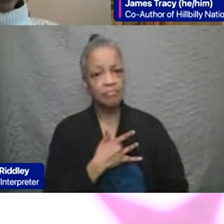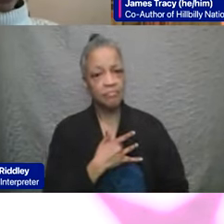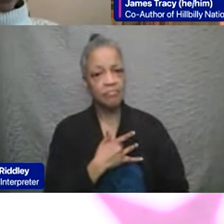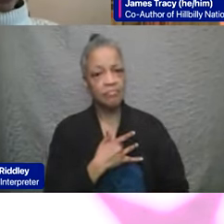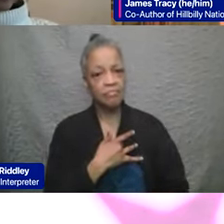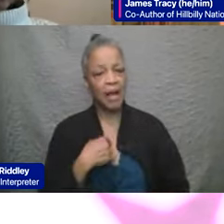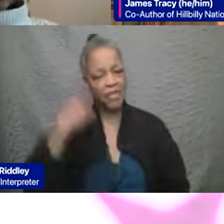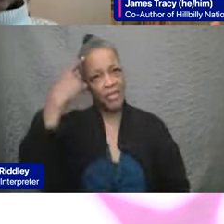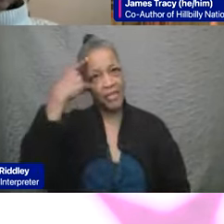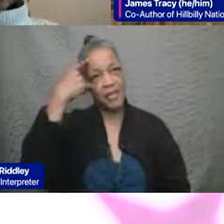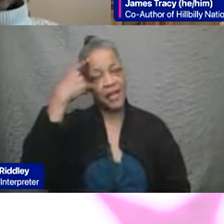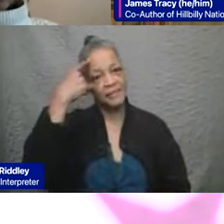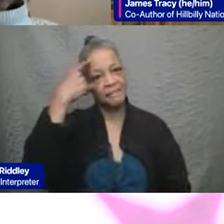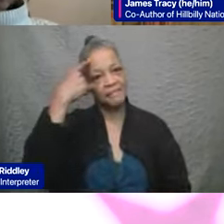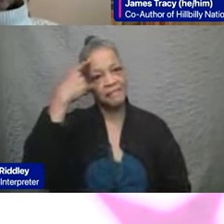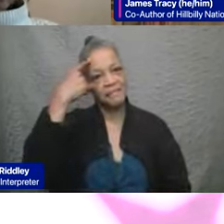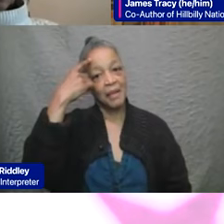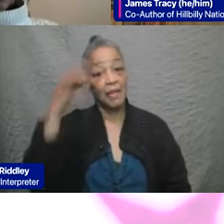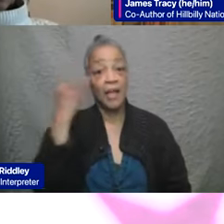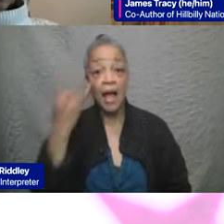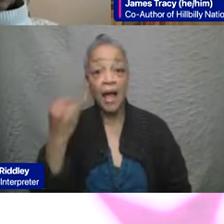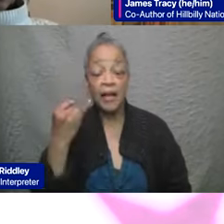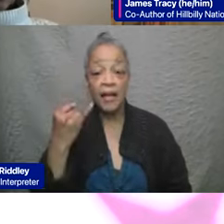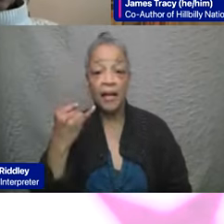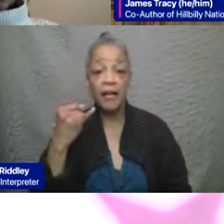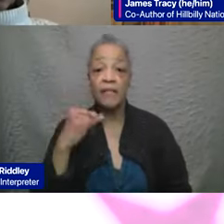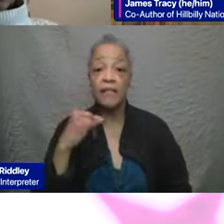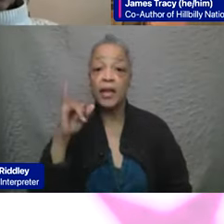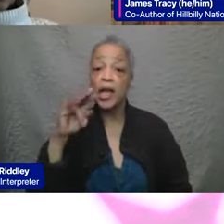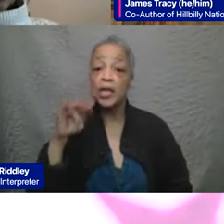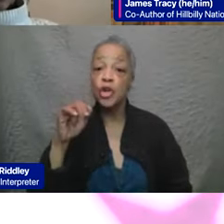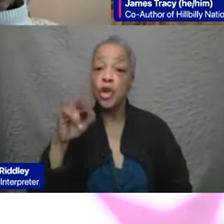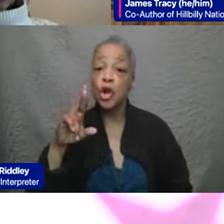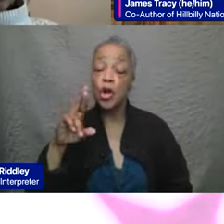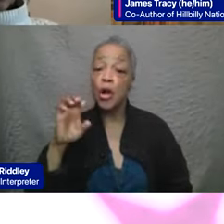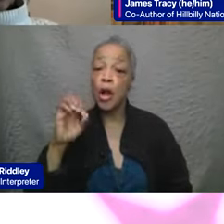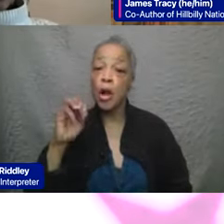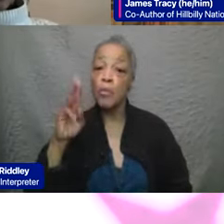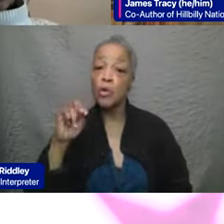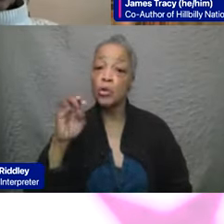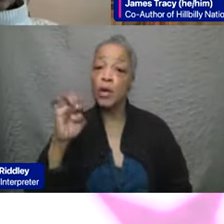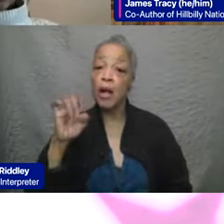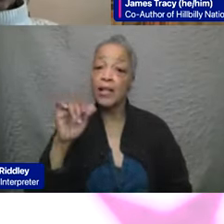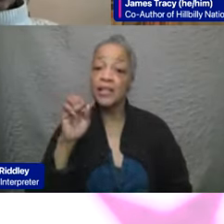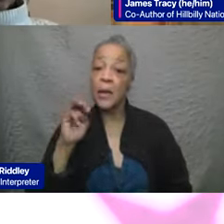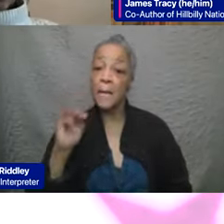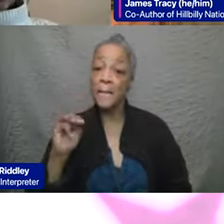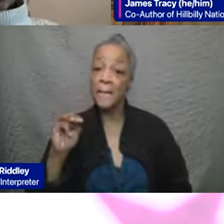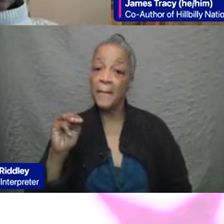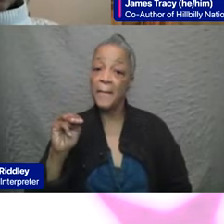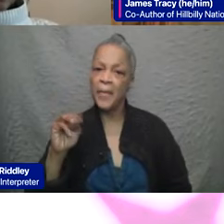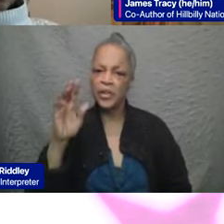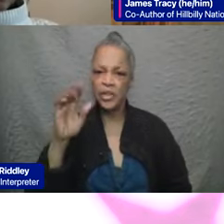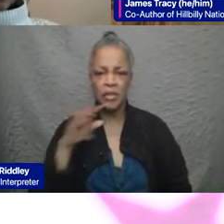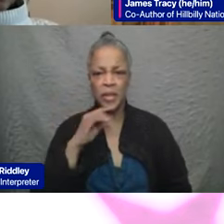made me think that as the idea of intercommunalism, does it, is my question, should it be put